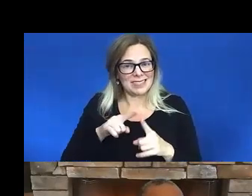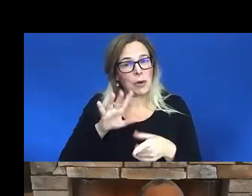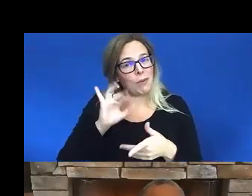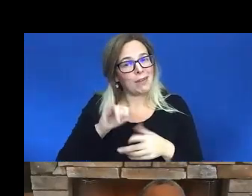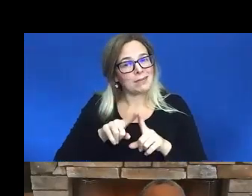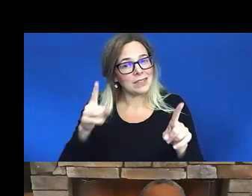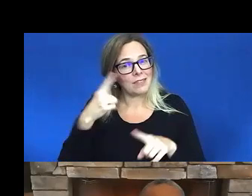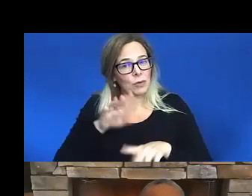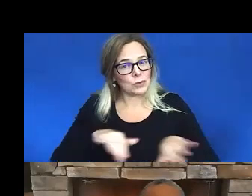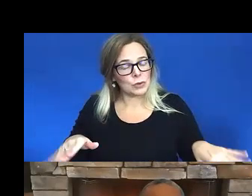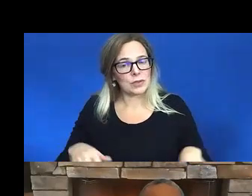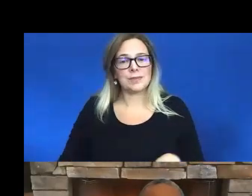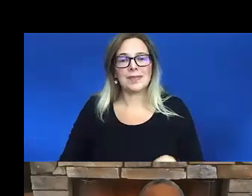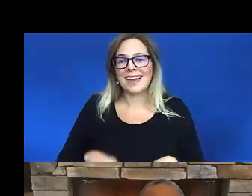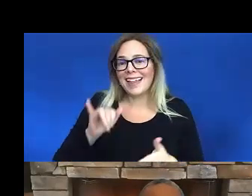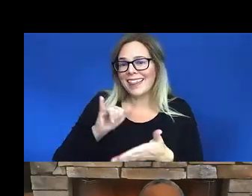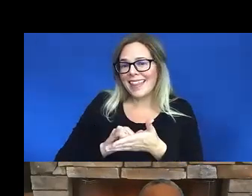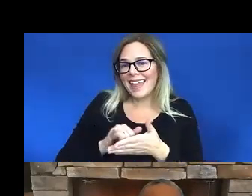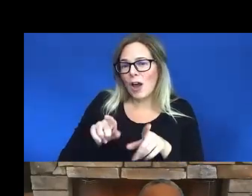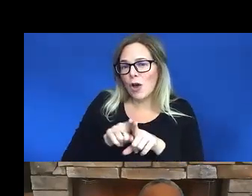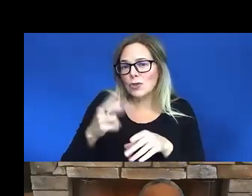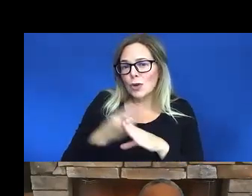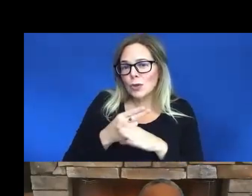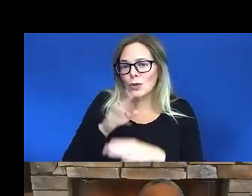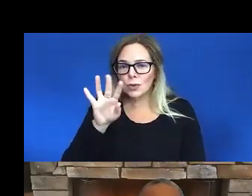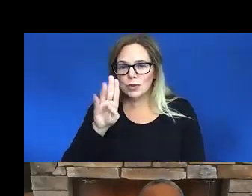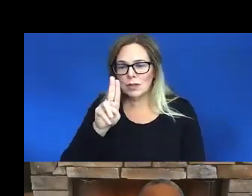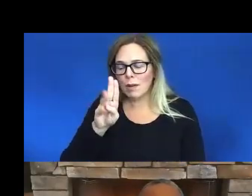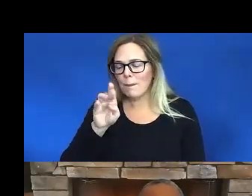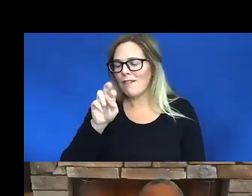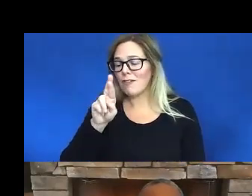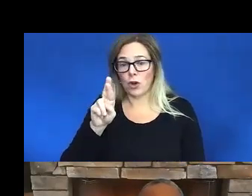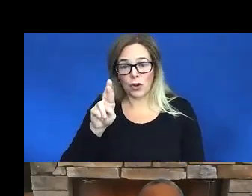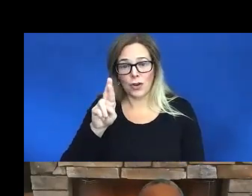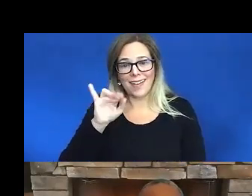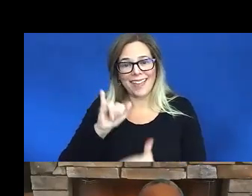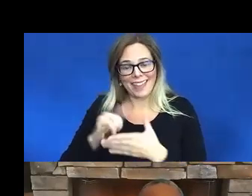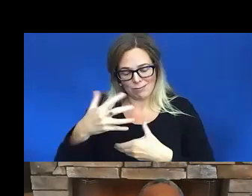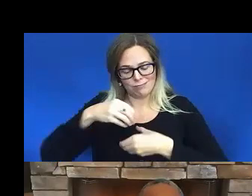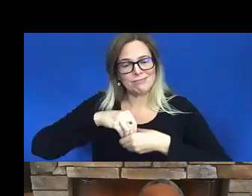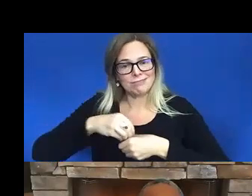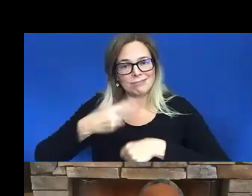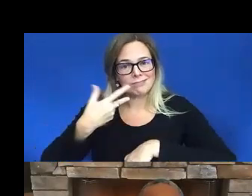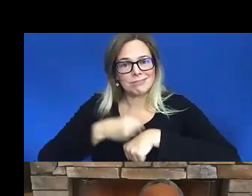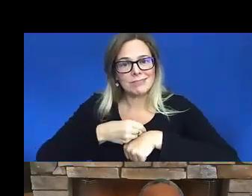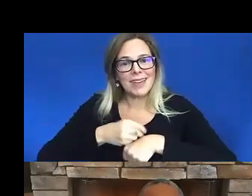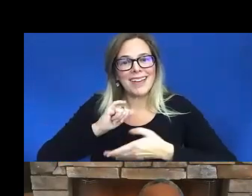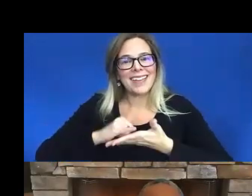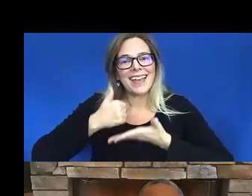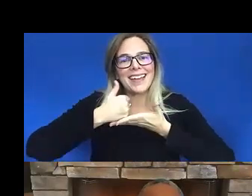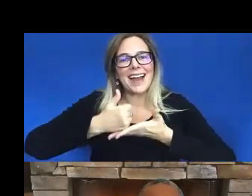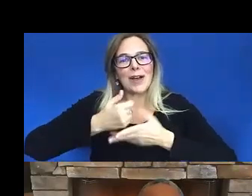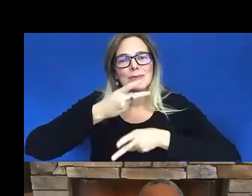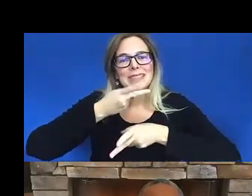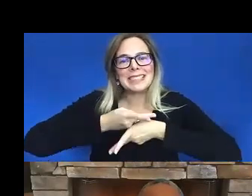And the reason is that the company chose using a different buffer because it helps keep the vaccine more stable